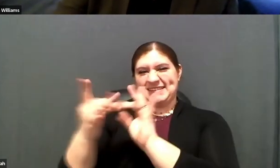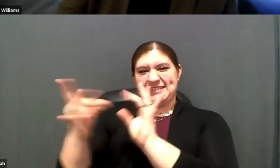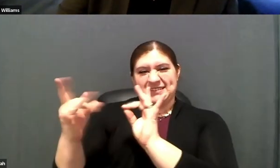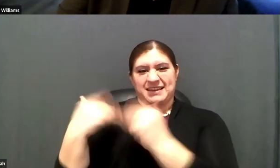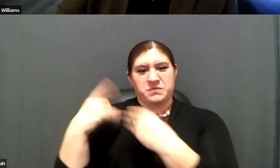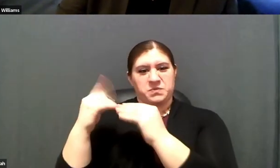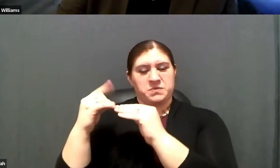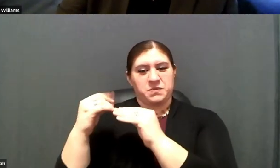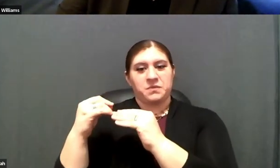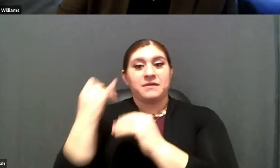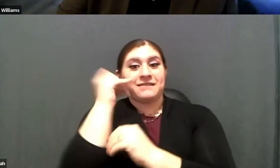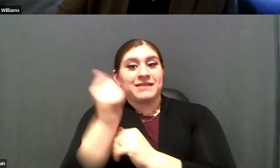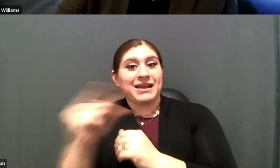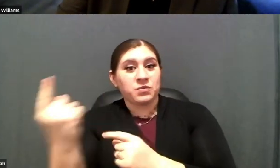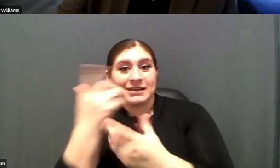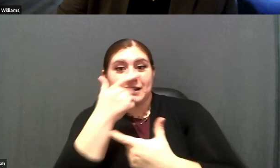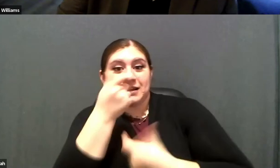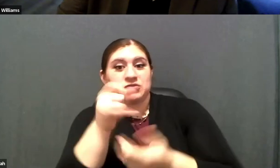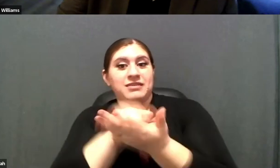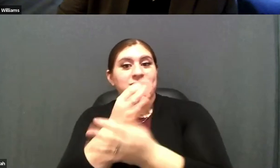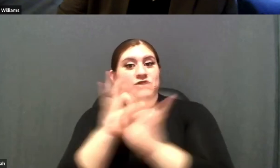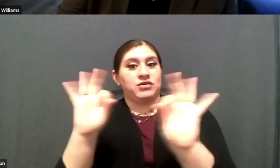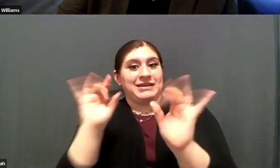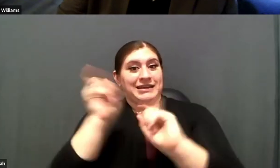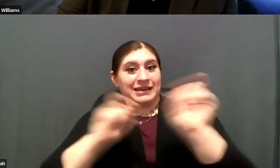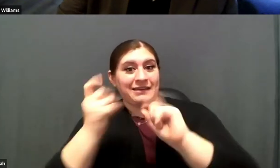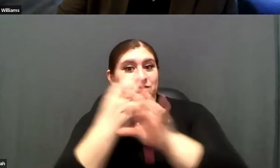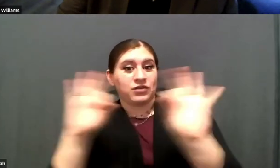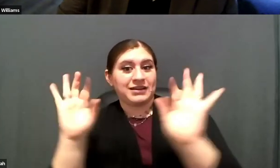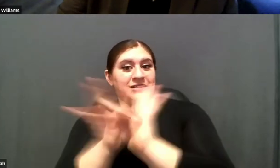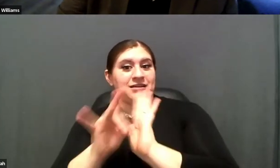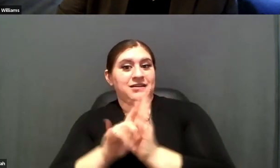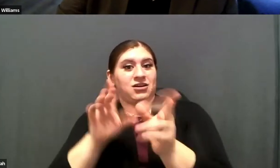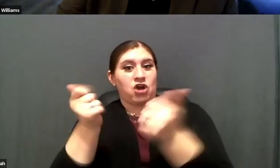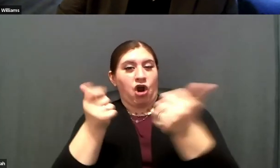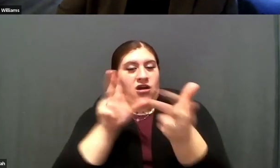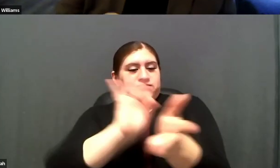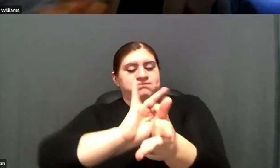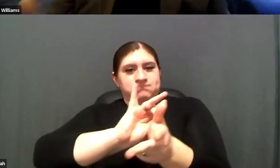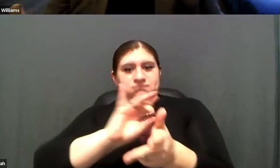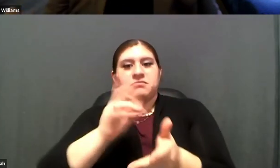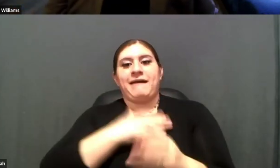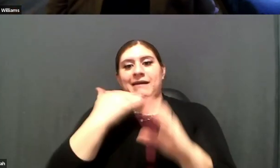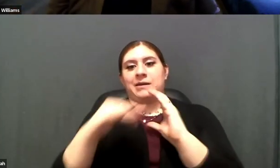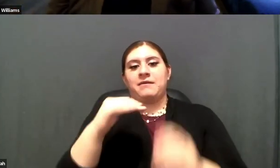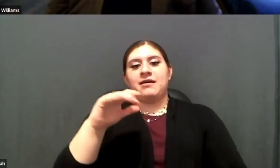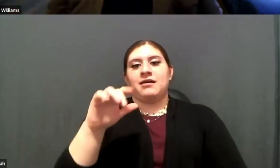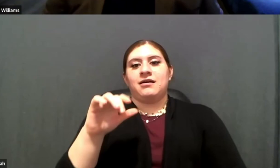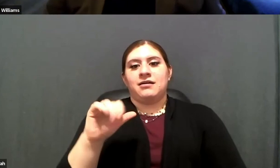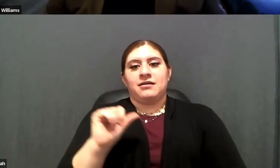thing. If anyone is interested in getting their free gift, their free bumper sticker, please send me an email. My email address is